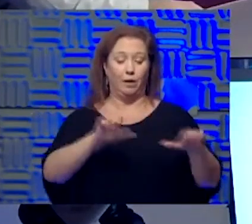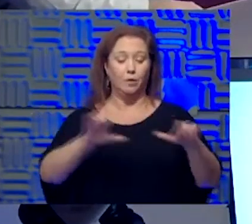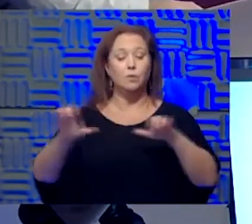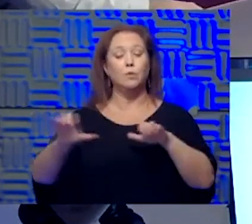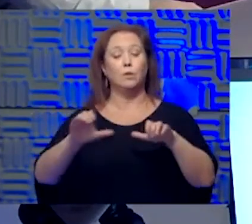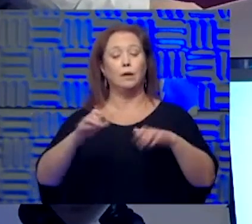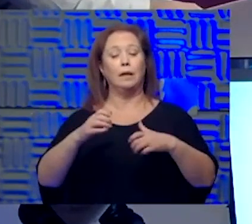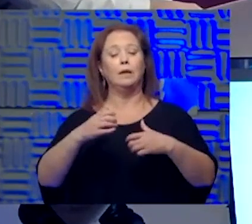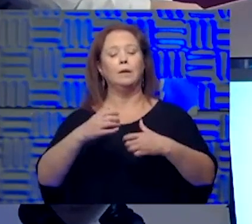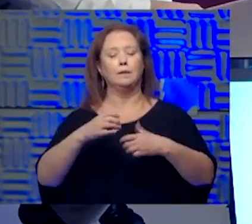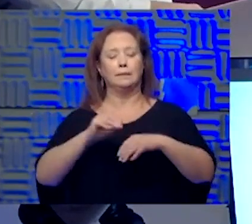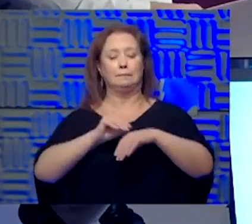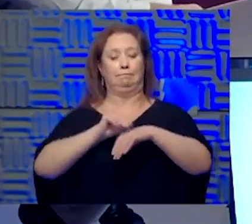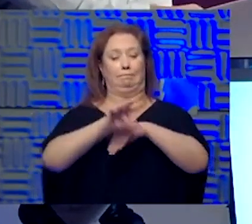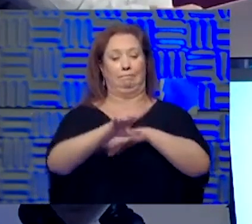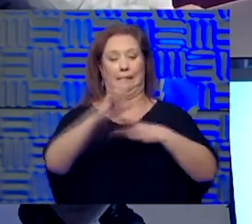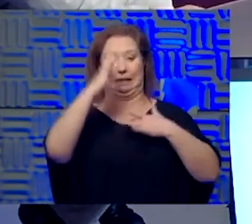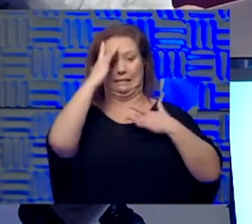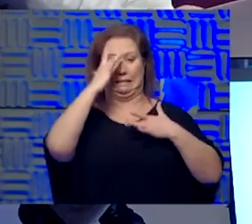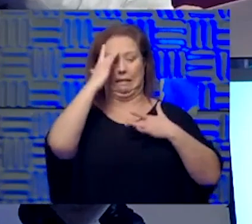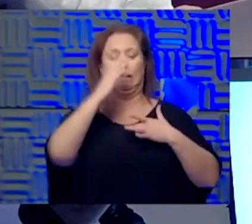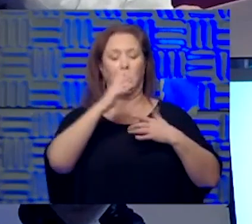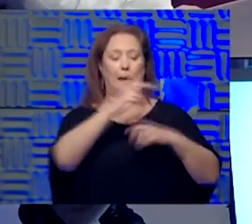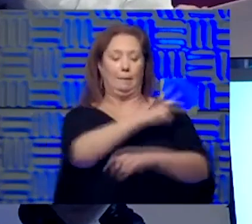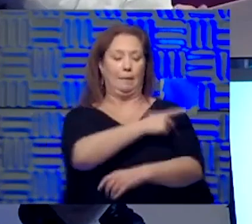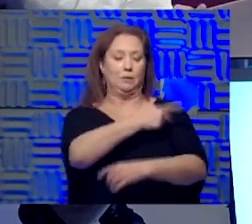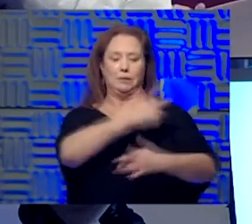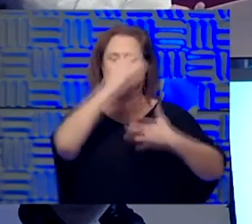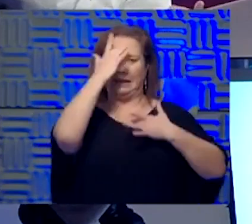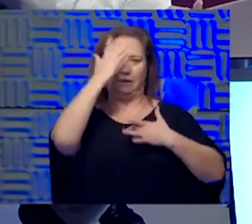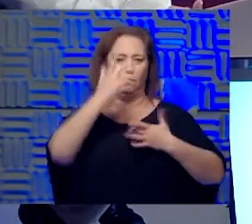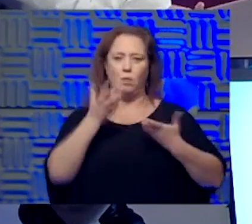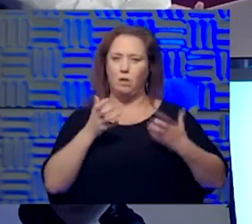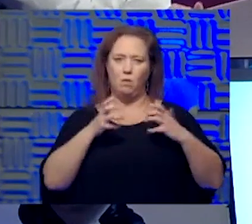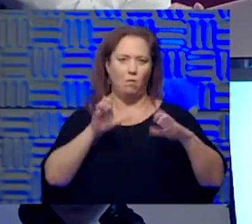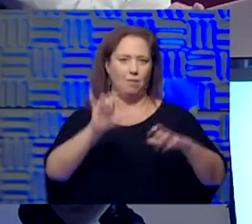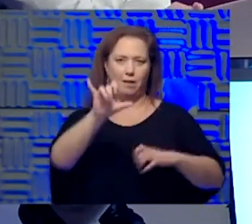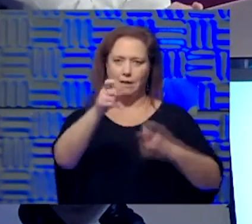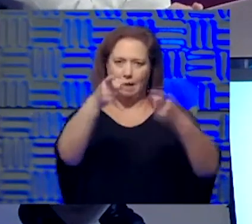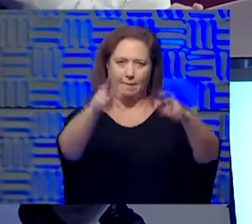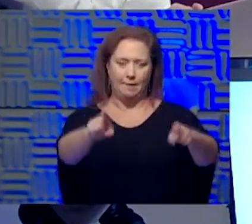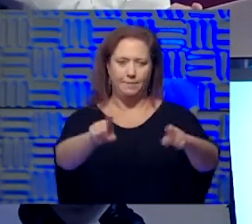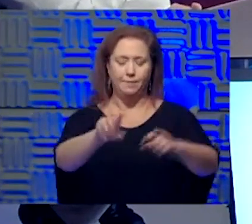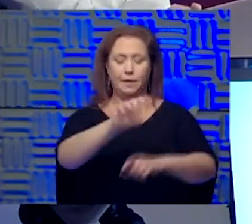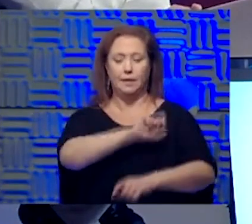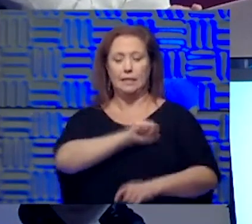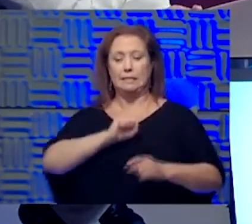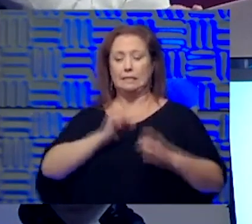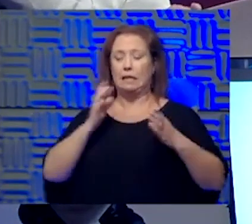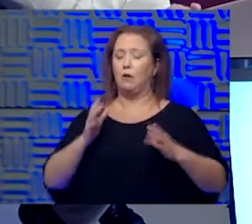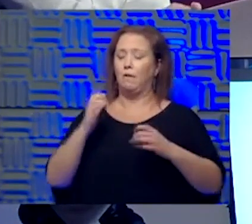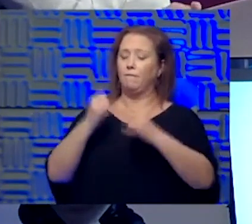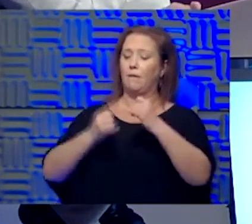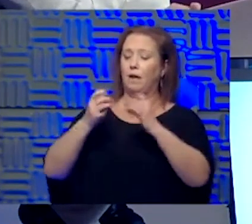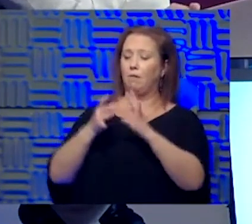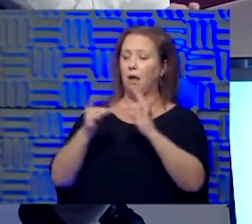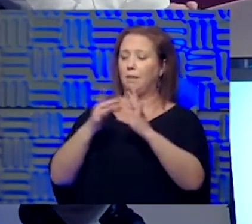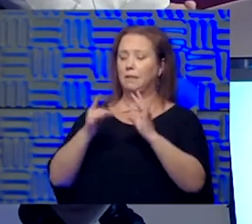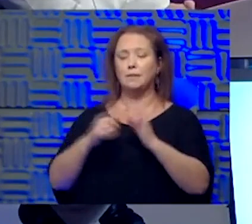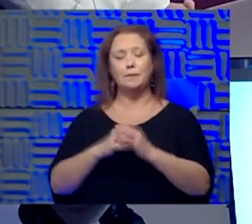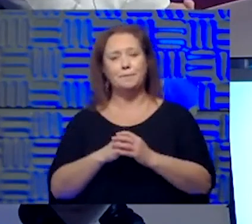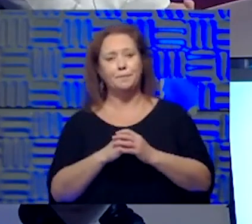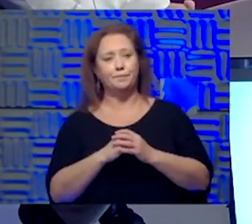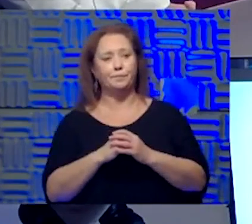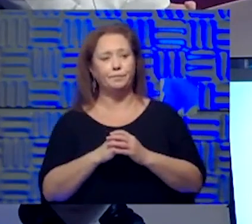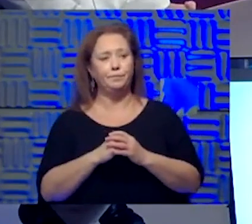make somebody sick because you came to see us. That is just not something we want to have happen. Senator, any final comments or thoughts for this morning?